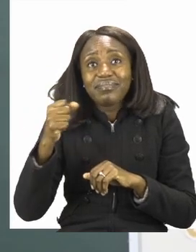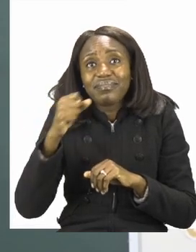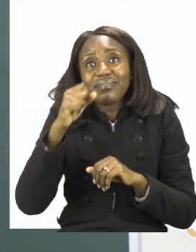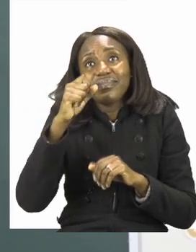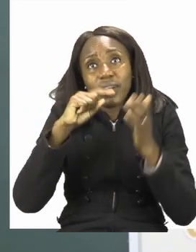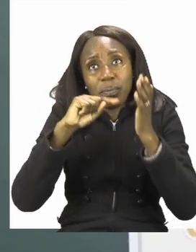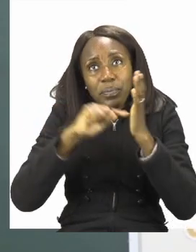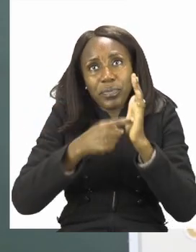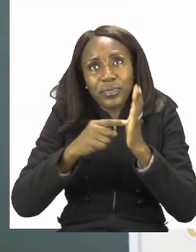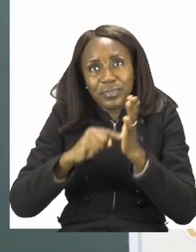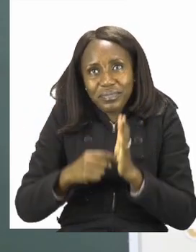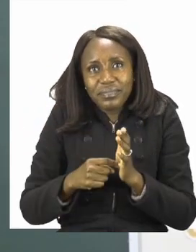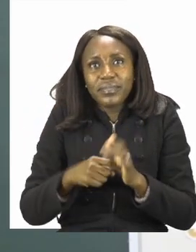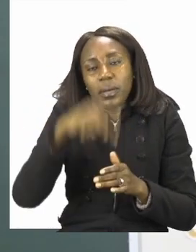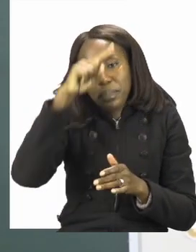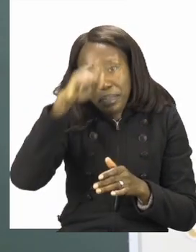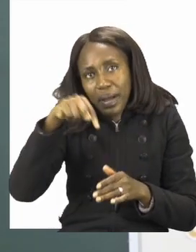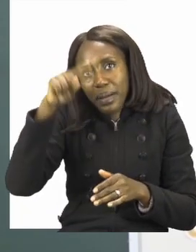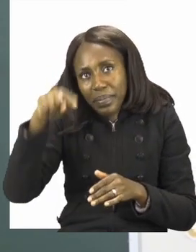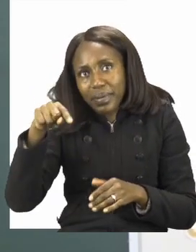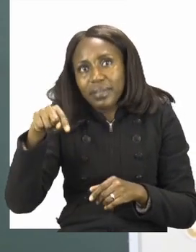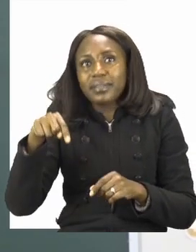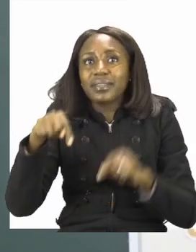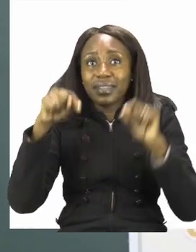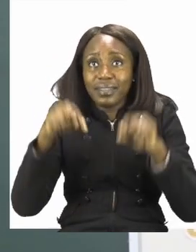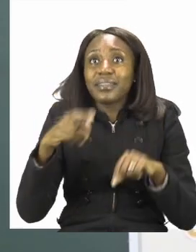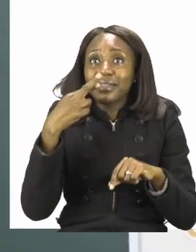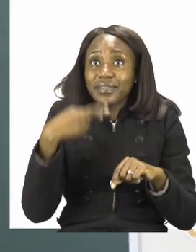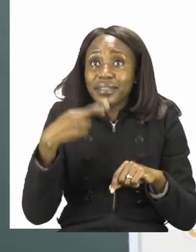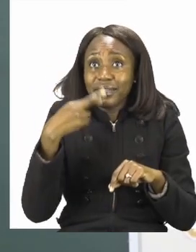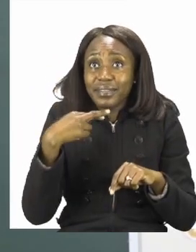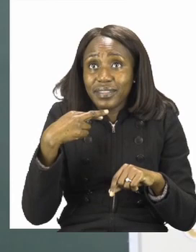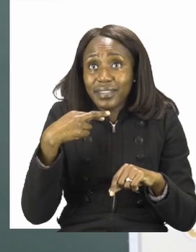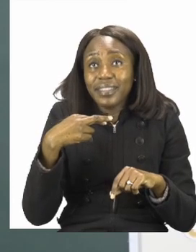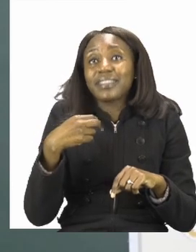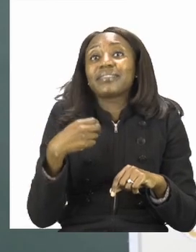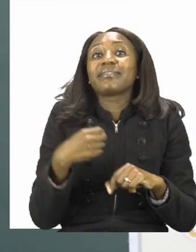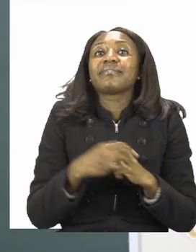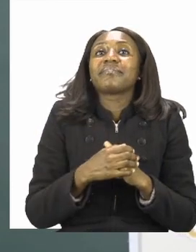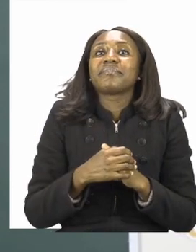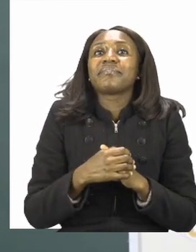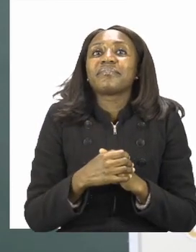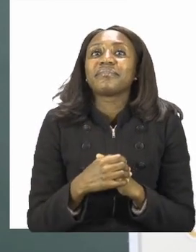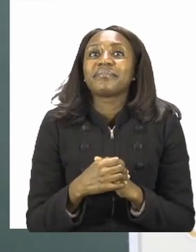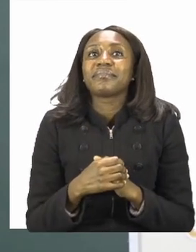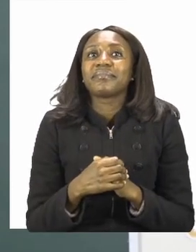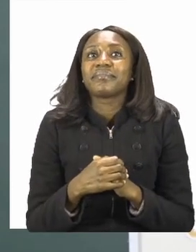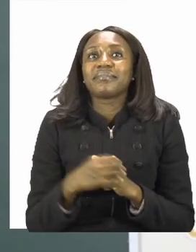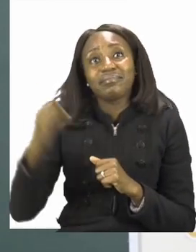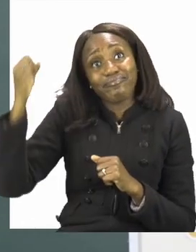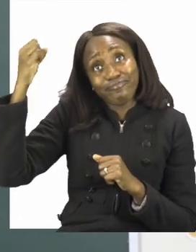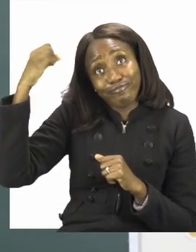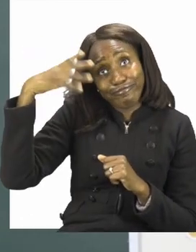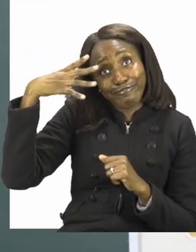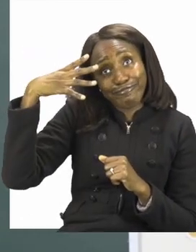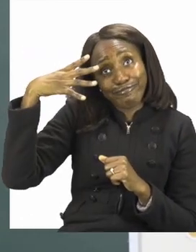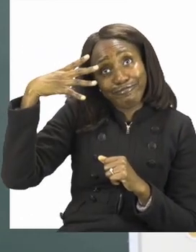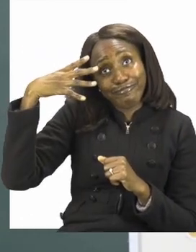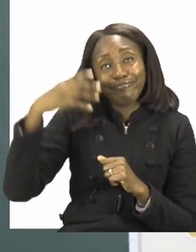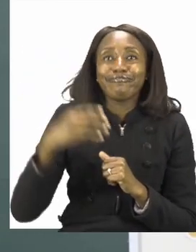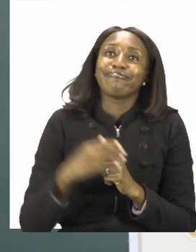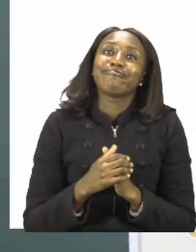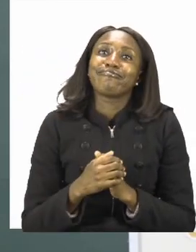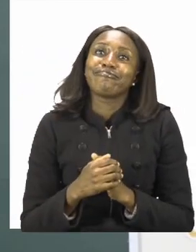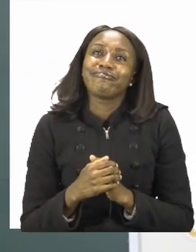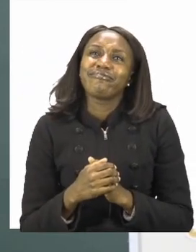dots and lines. Then I stopped and made it a beautiful red rose. I